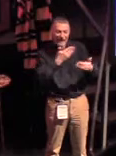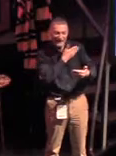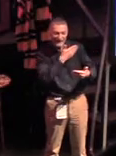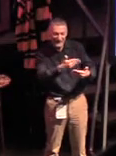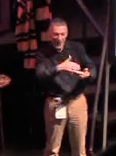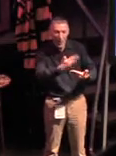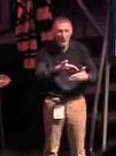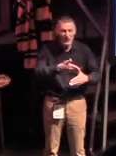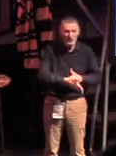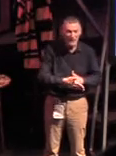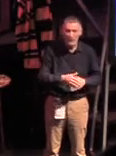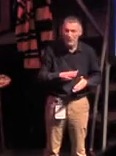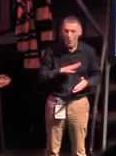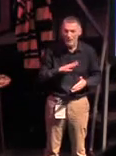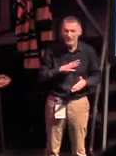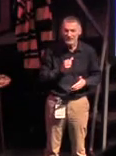and I'm already loving it.